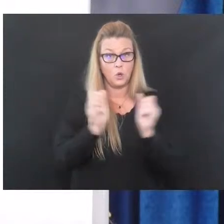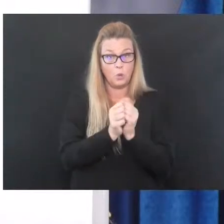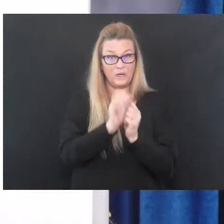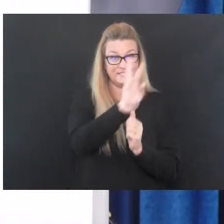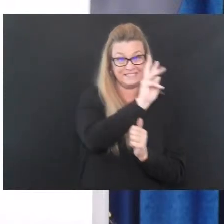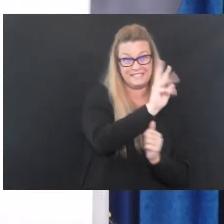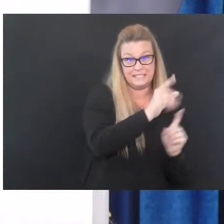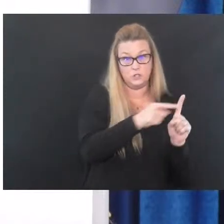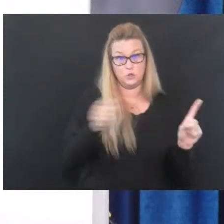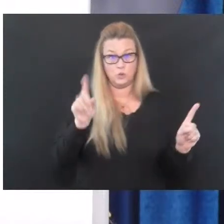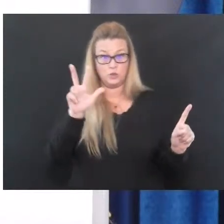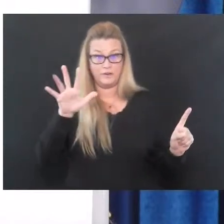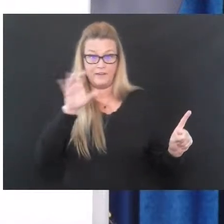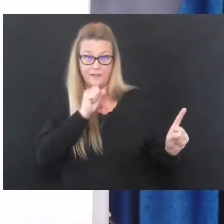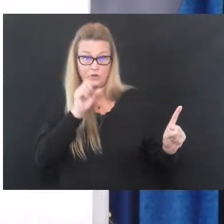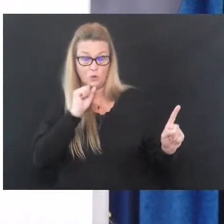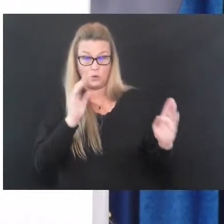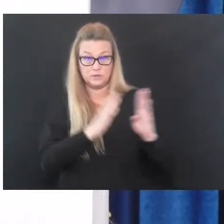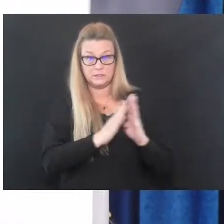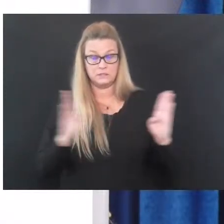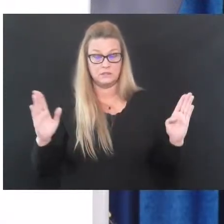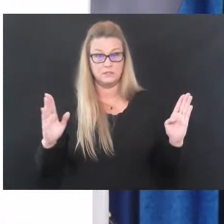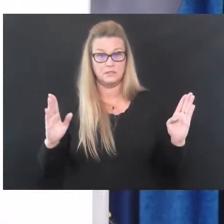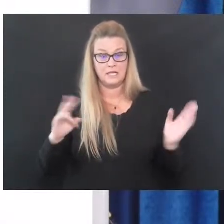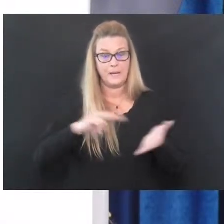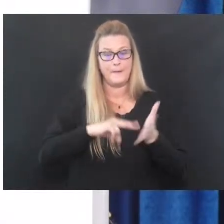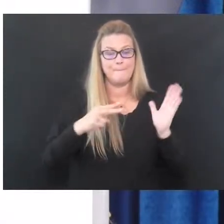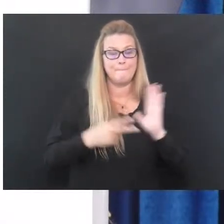to 35-year-olds, that's